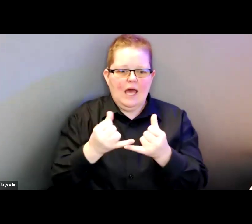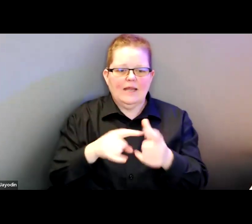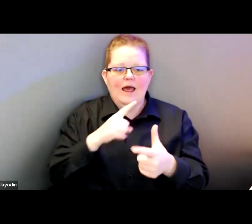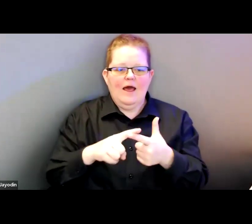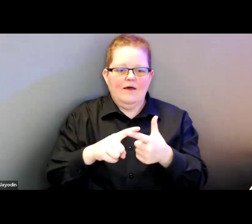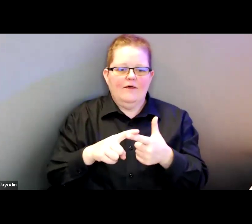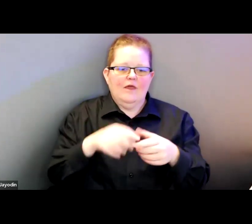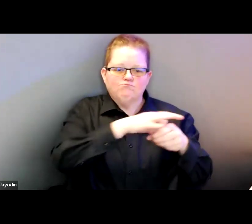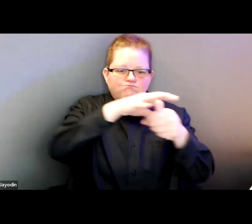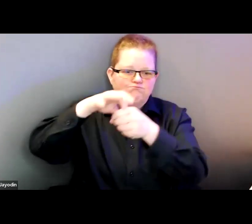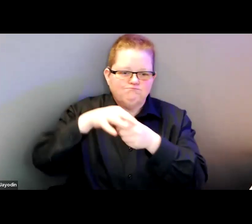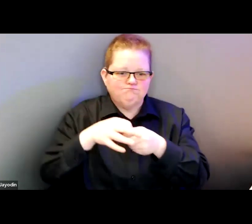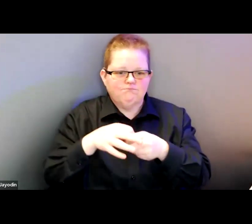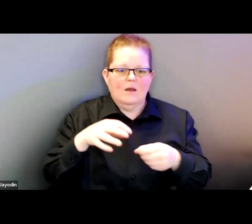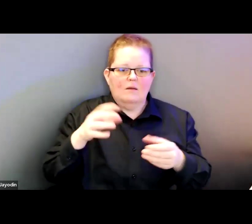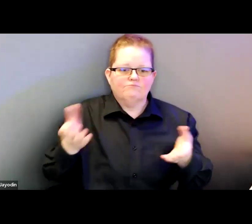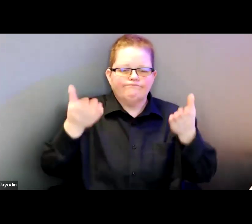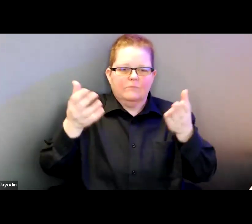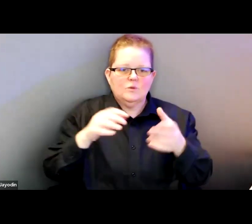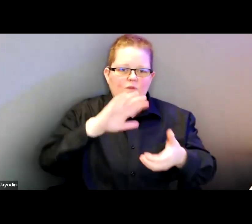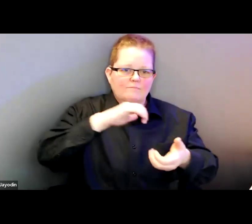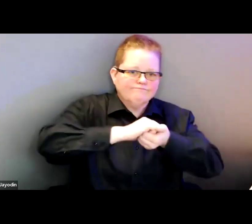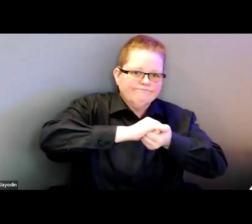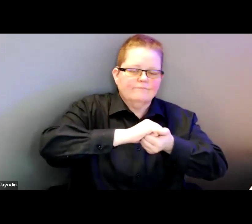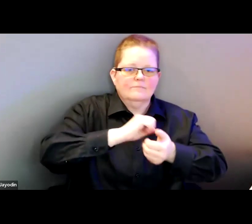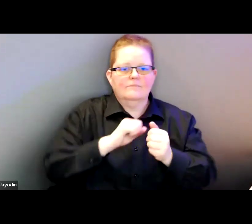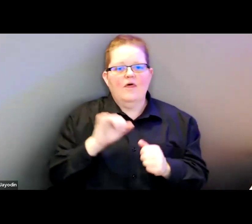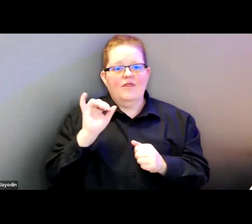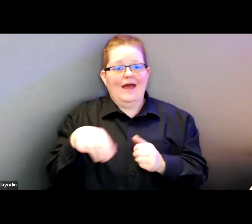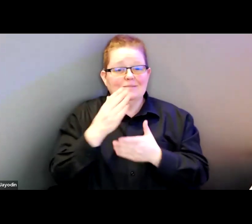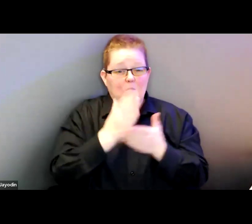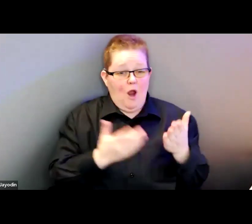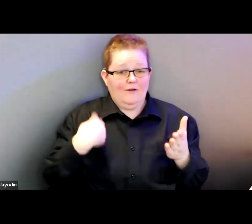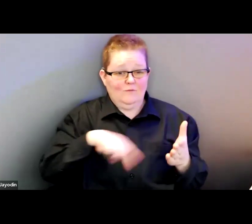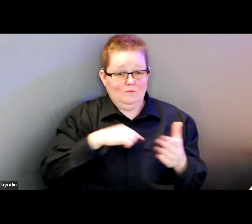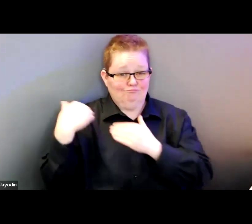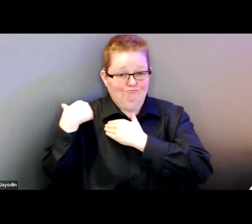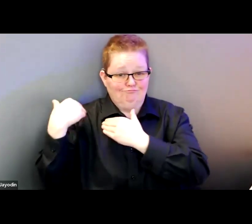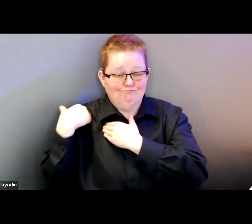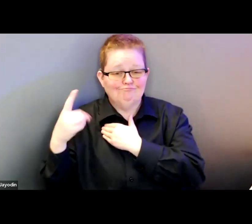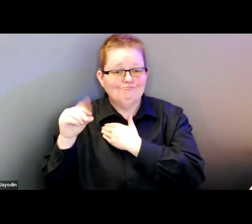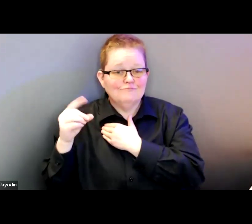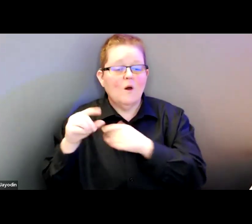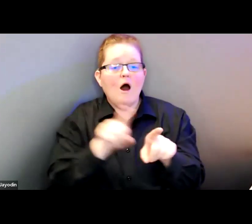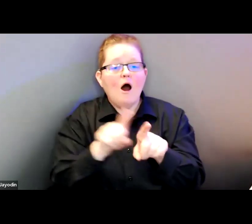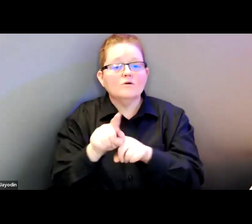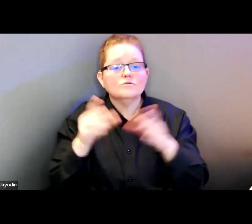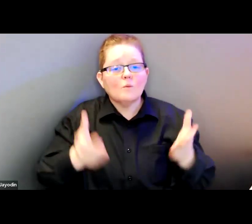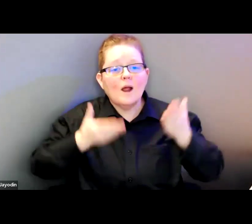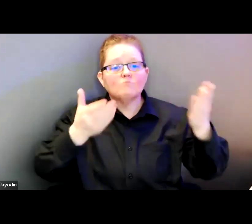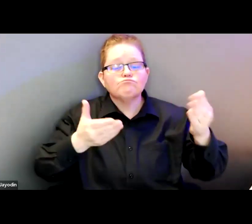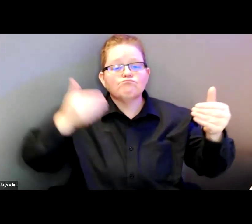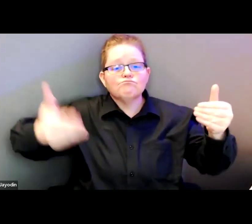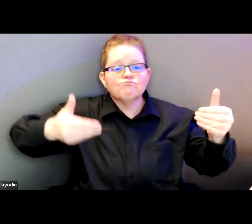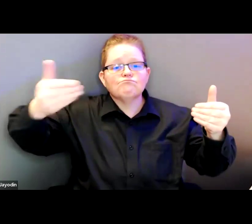It's the Open Government Partnership. That is part of what we do, but also making recommendations on an ongoing basis is